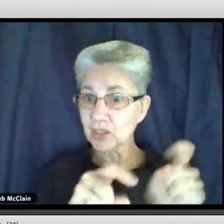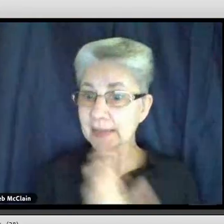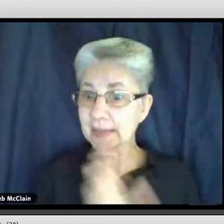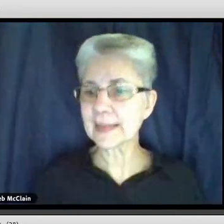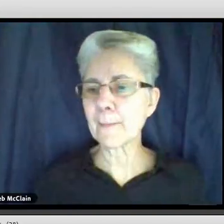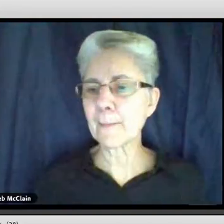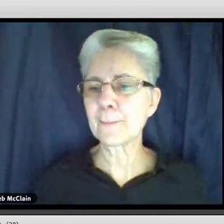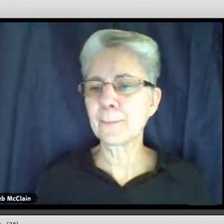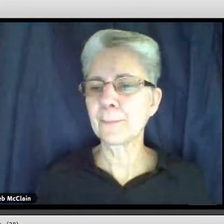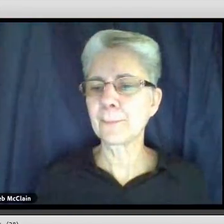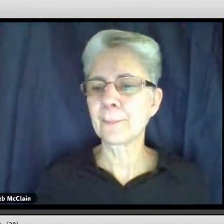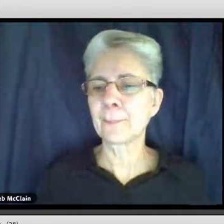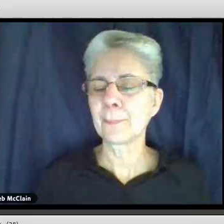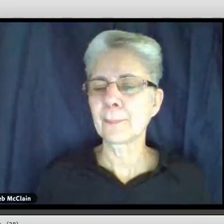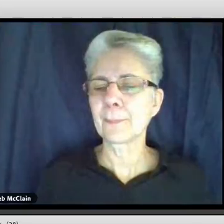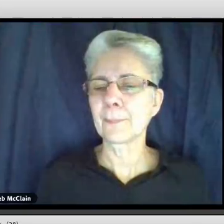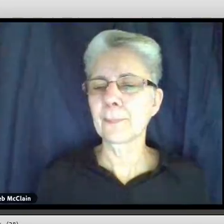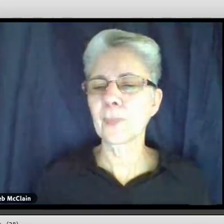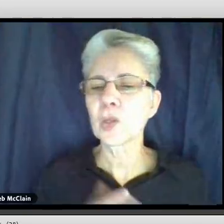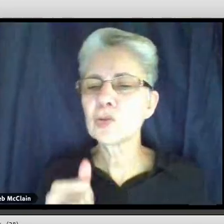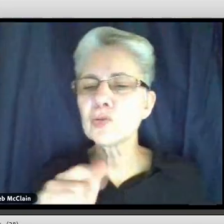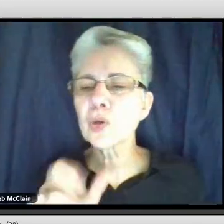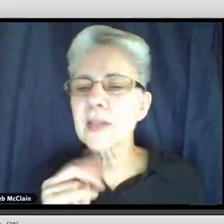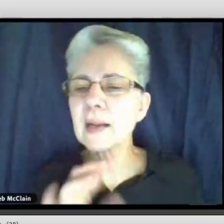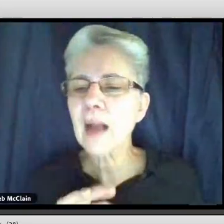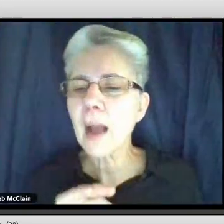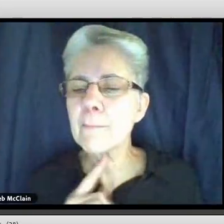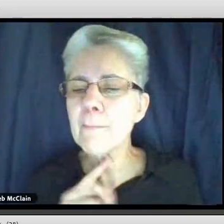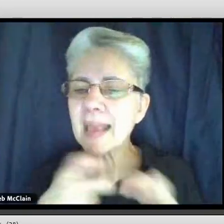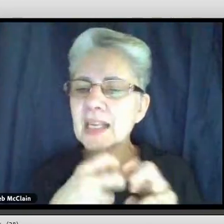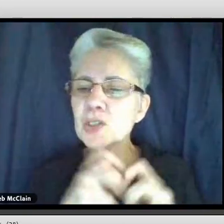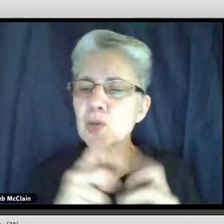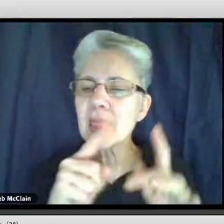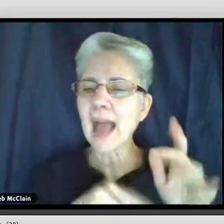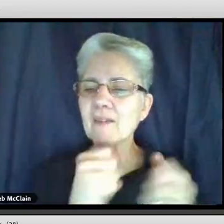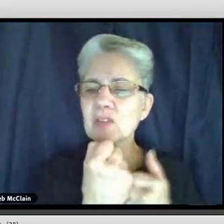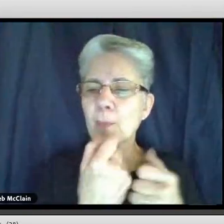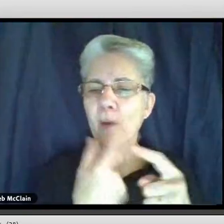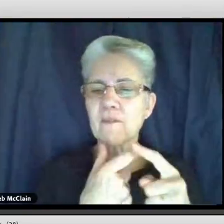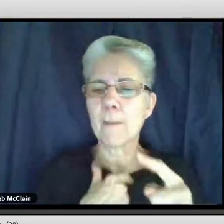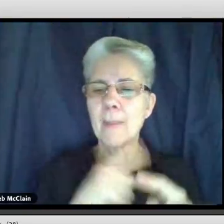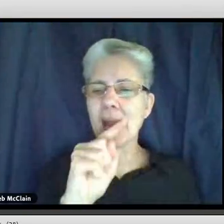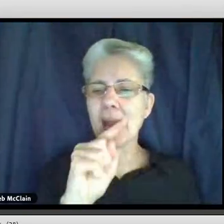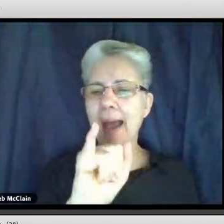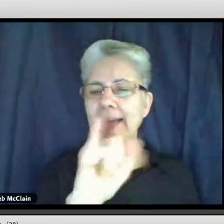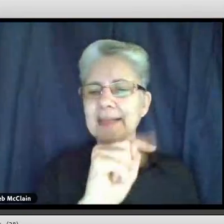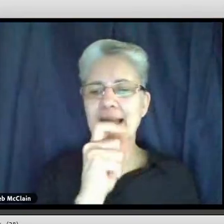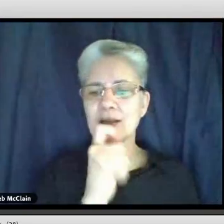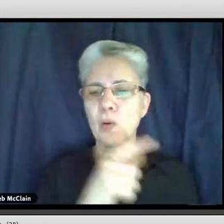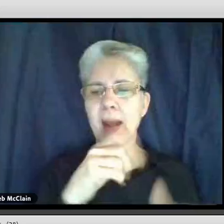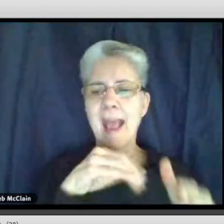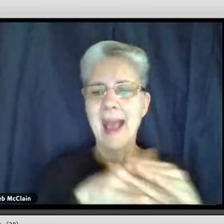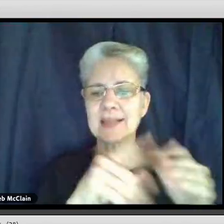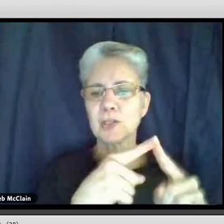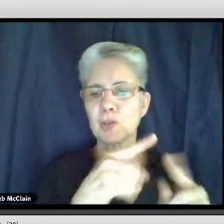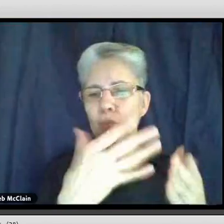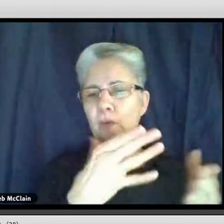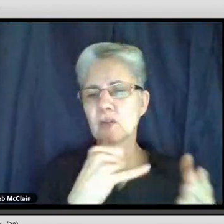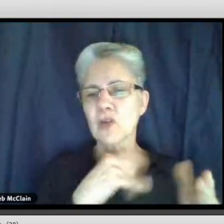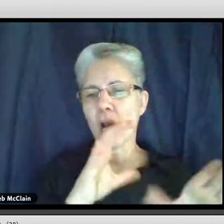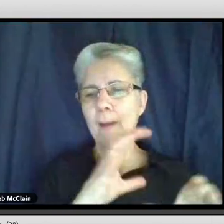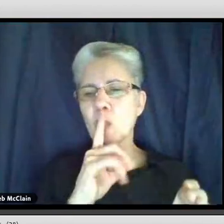questions. Oh, Georgian has a comment. My issue is the lack of support from IT. I don't have access to our servers, so I'm